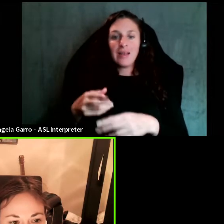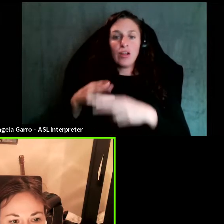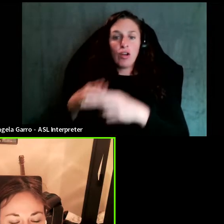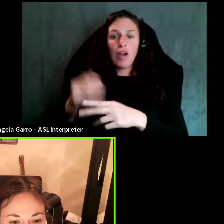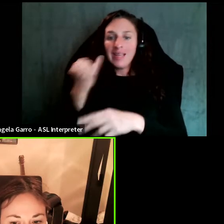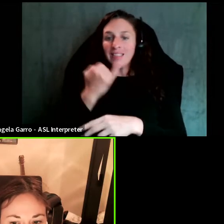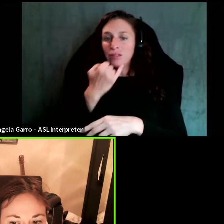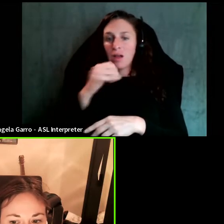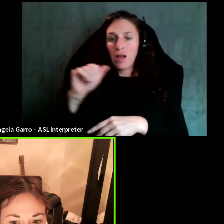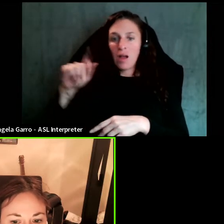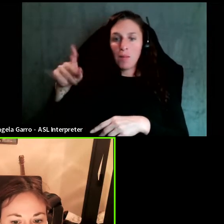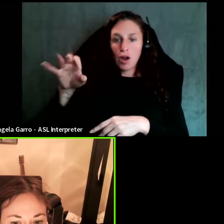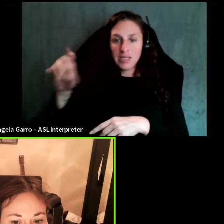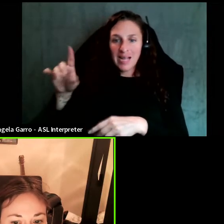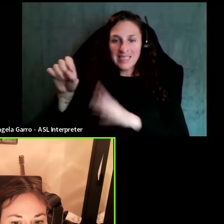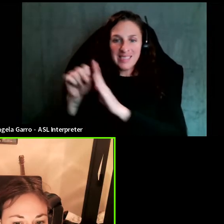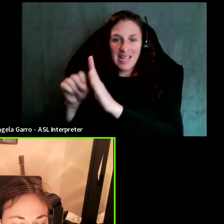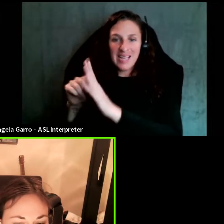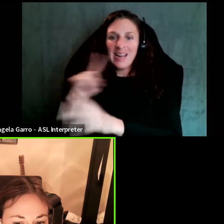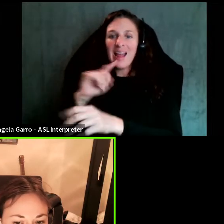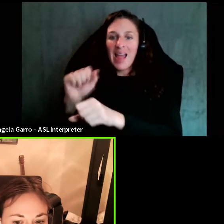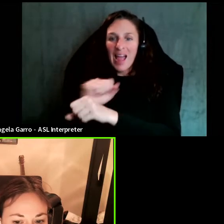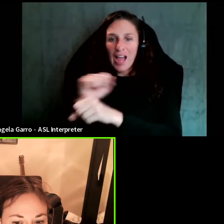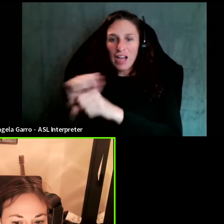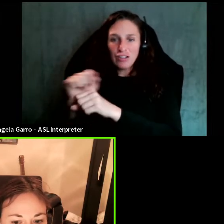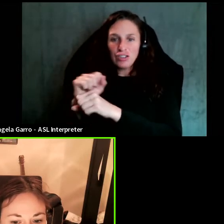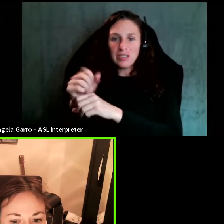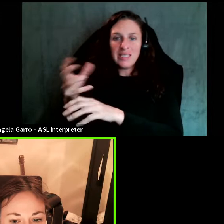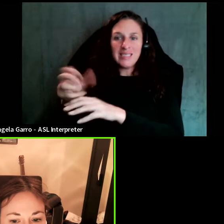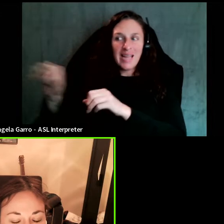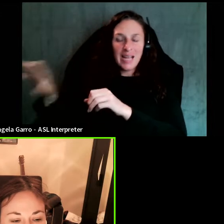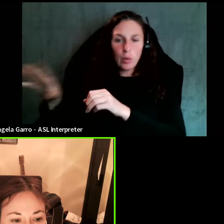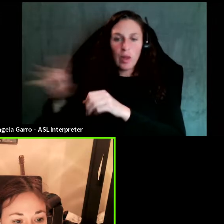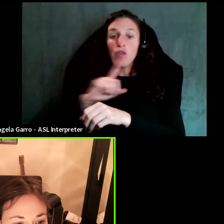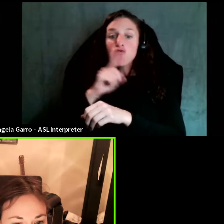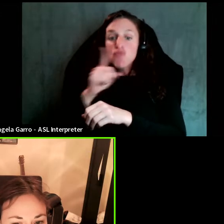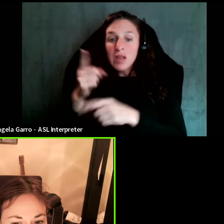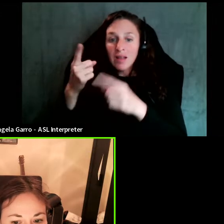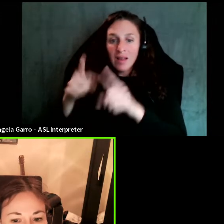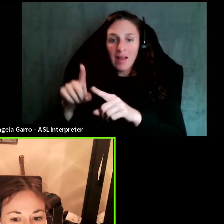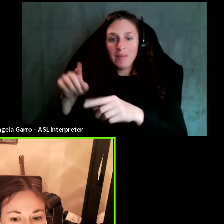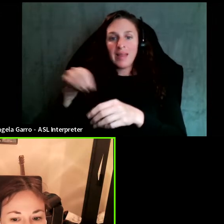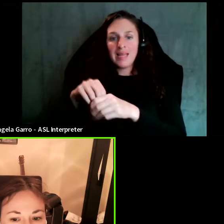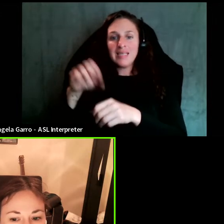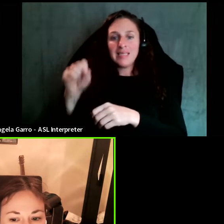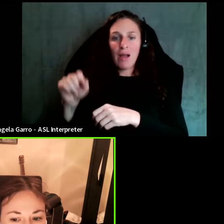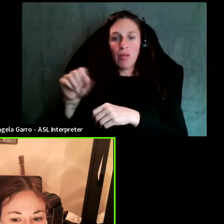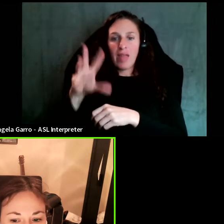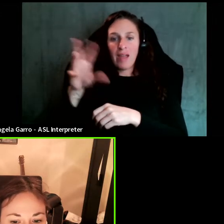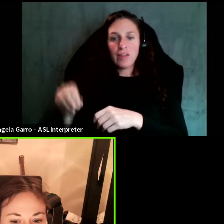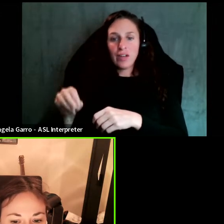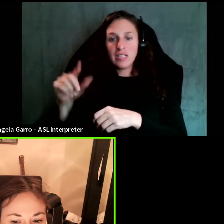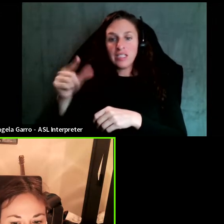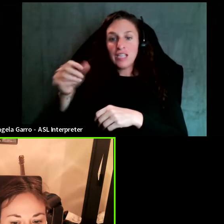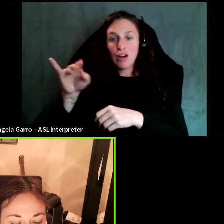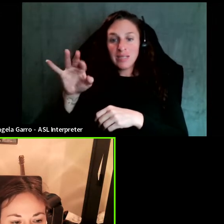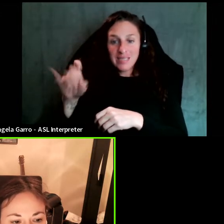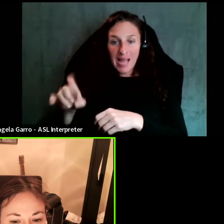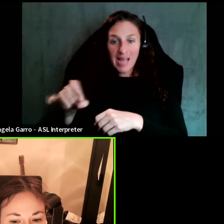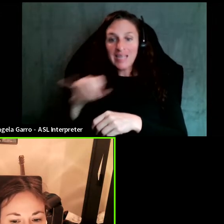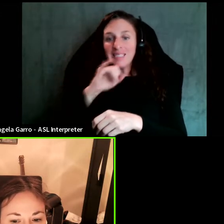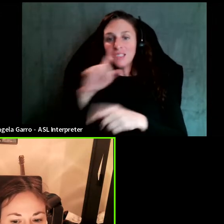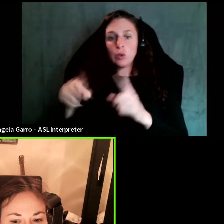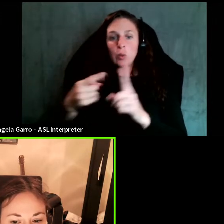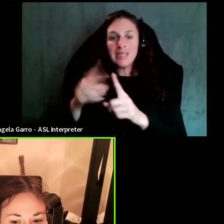state actually takes away from the real apartheid that happens in South Africa. And genocide is when 6 million Jews were murdered by the